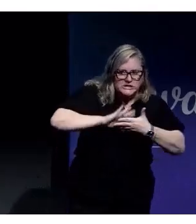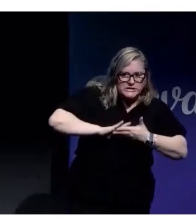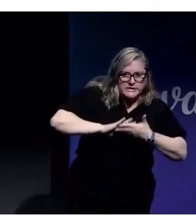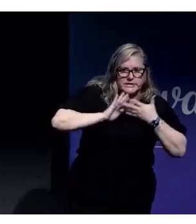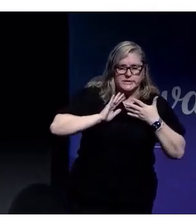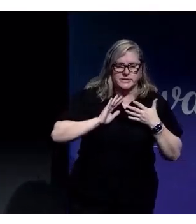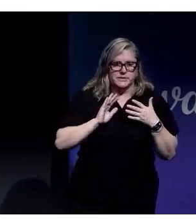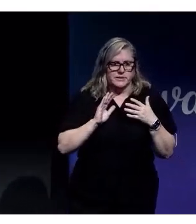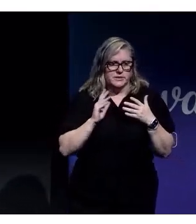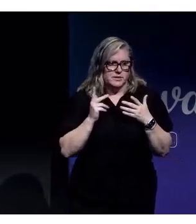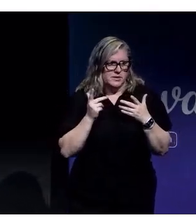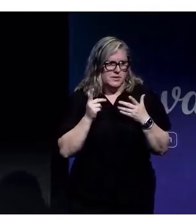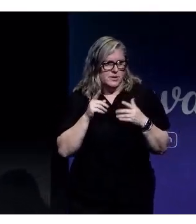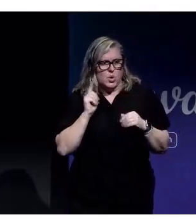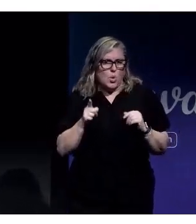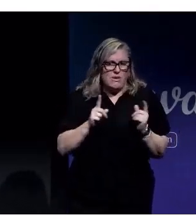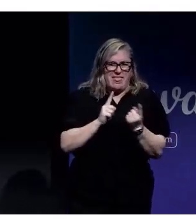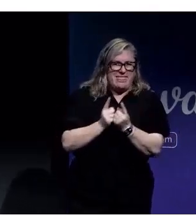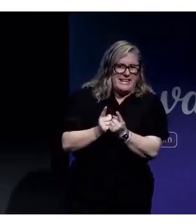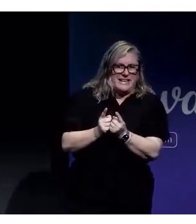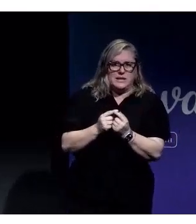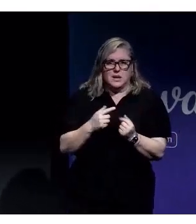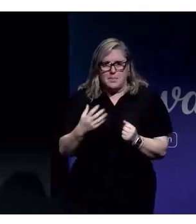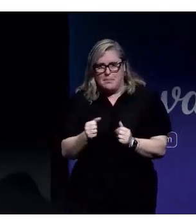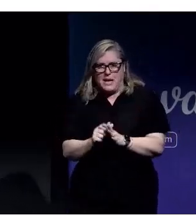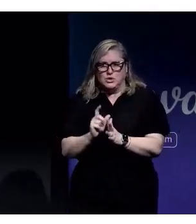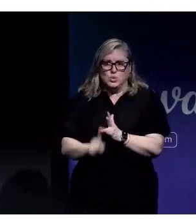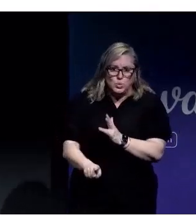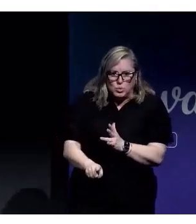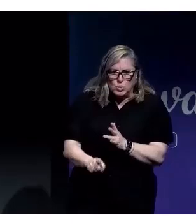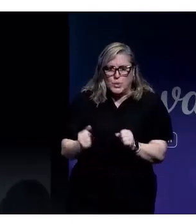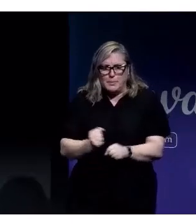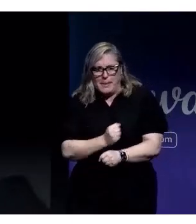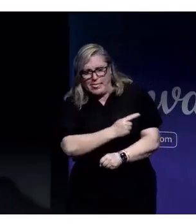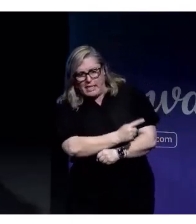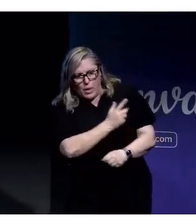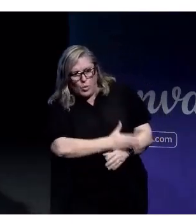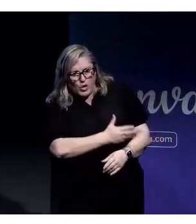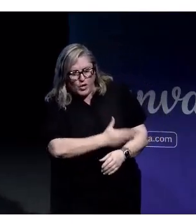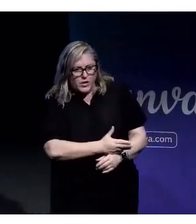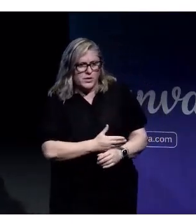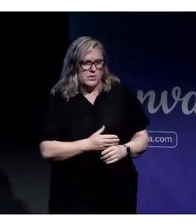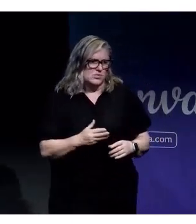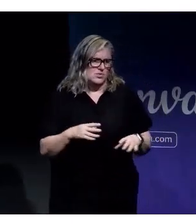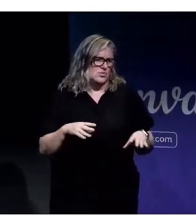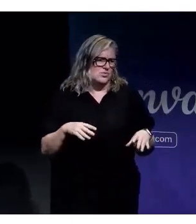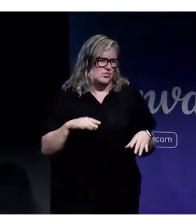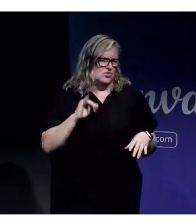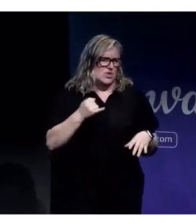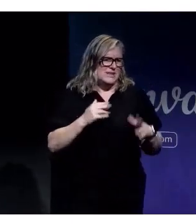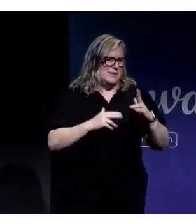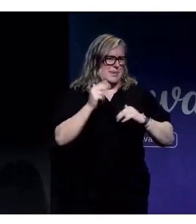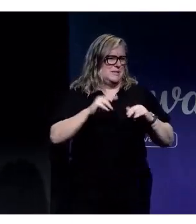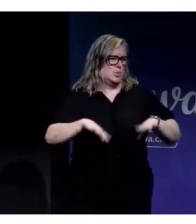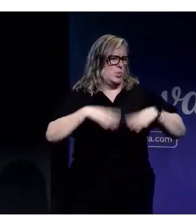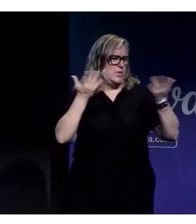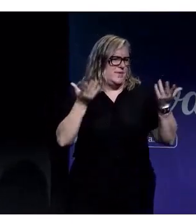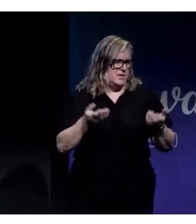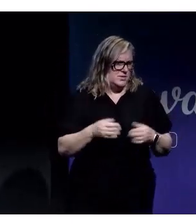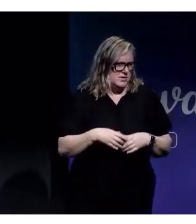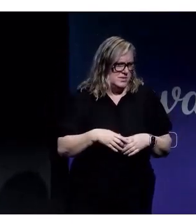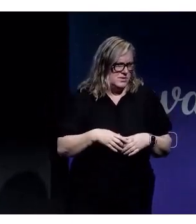a thing that they have to do to make a thing work. Just build it in,